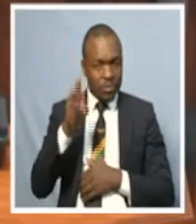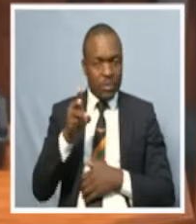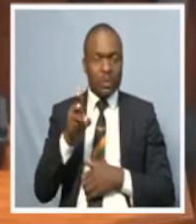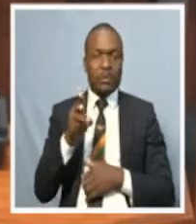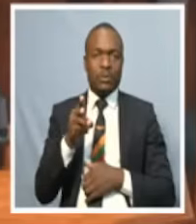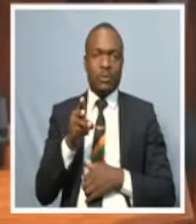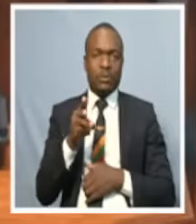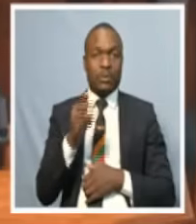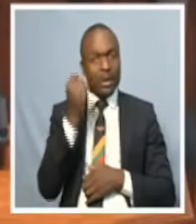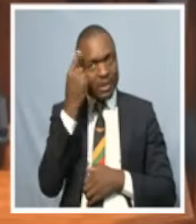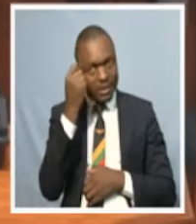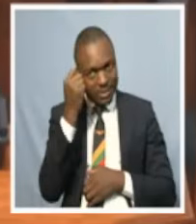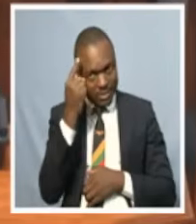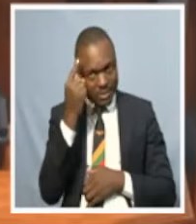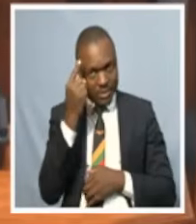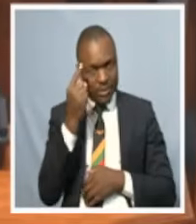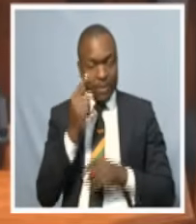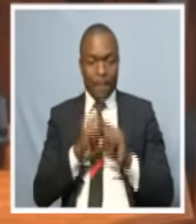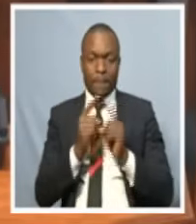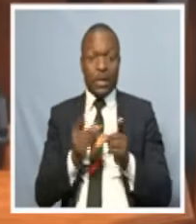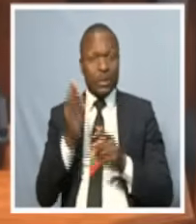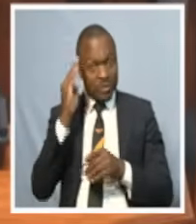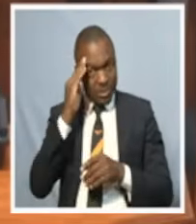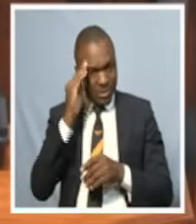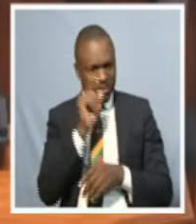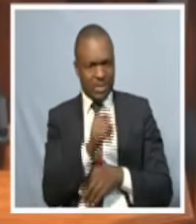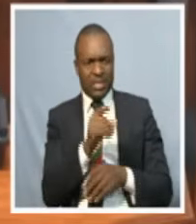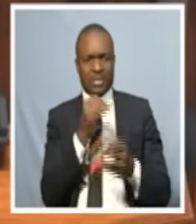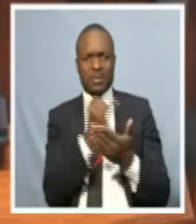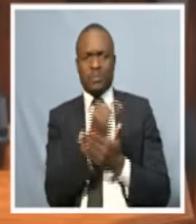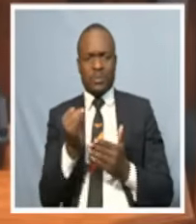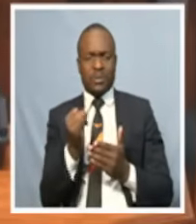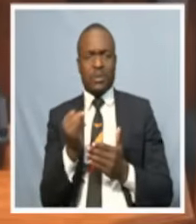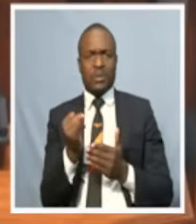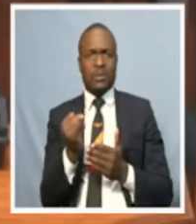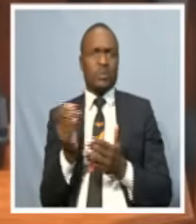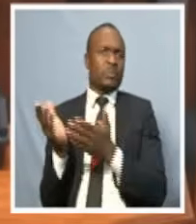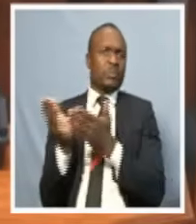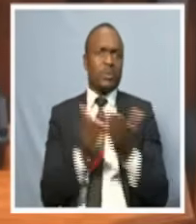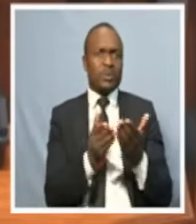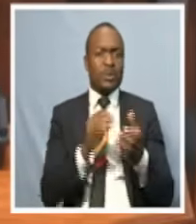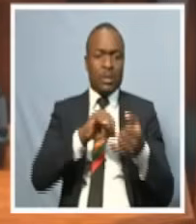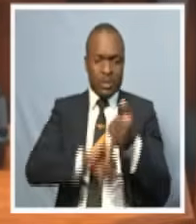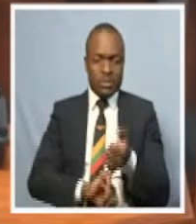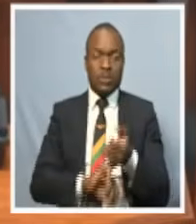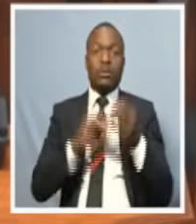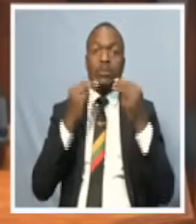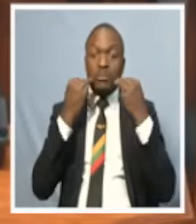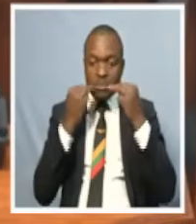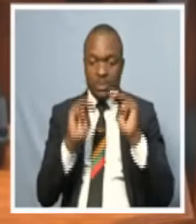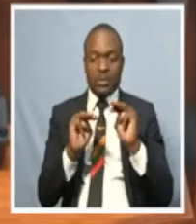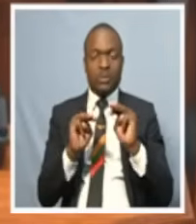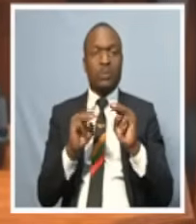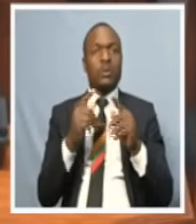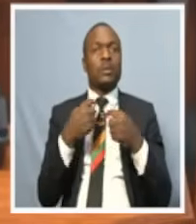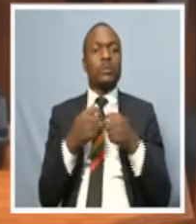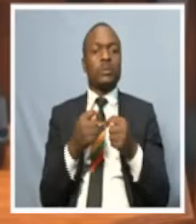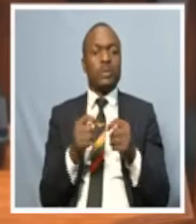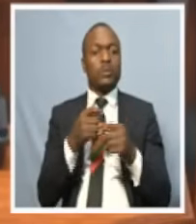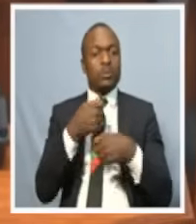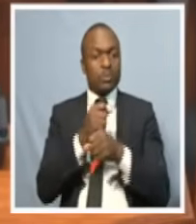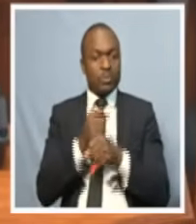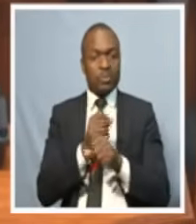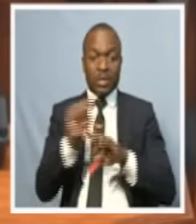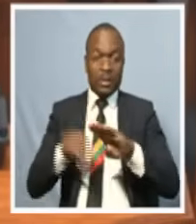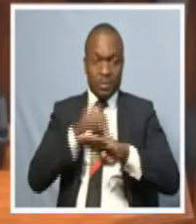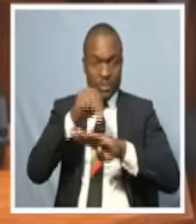out of it. But we know very well that that issue came from social media, and we are trying to make the